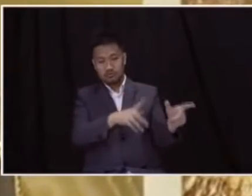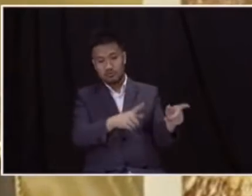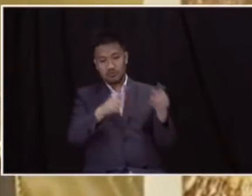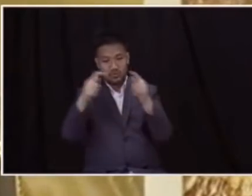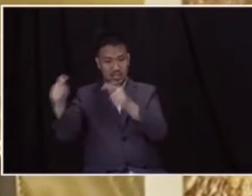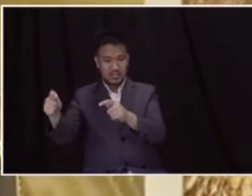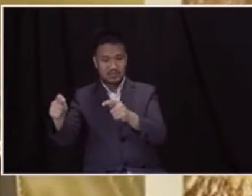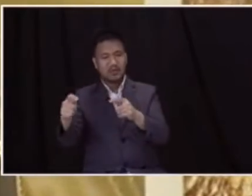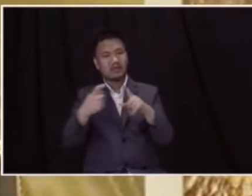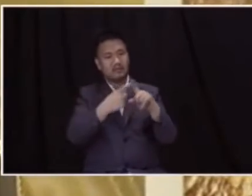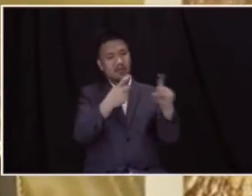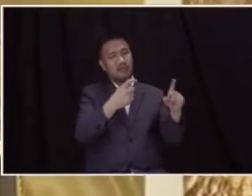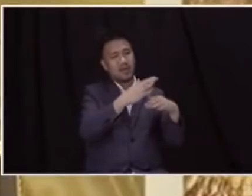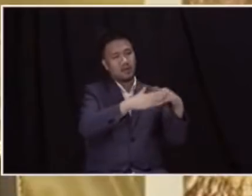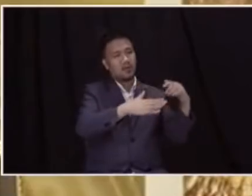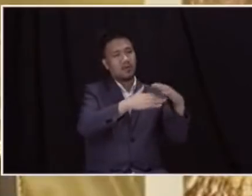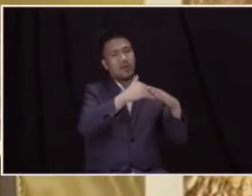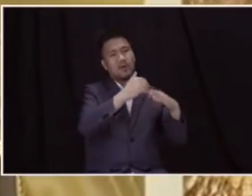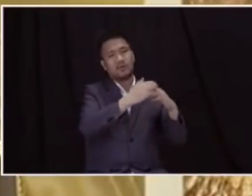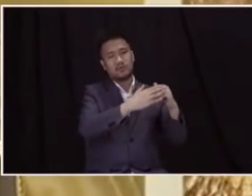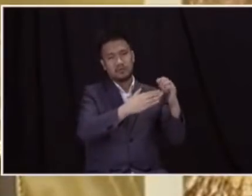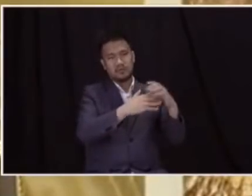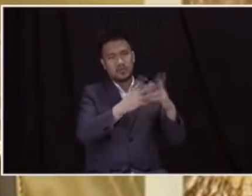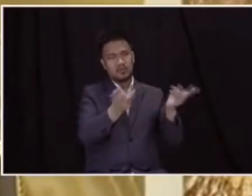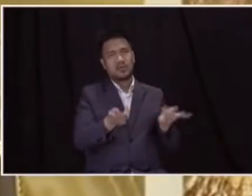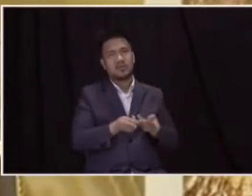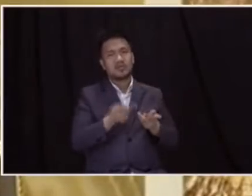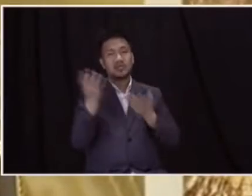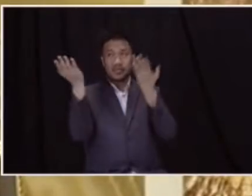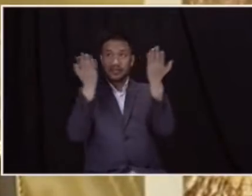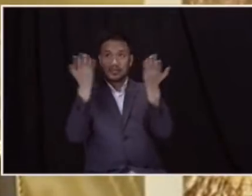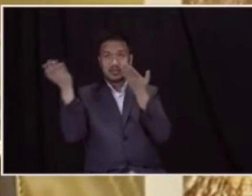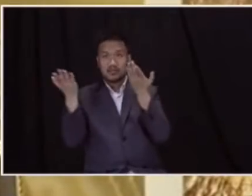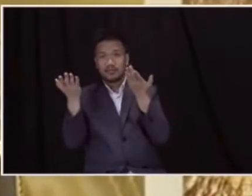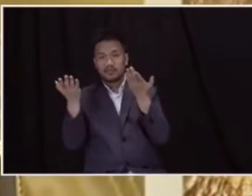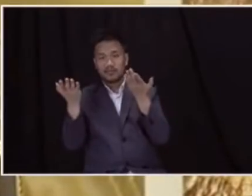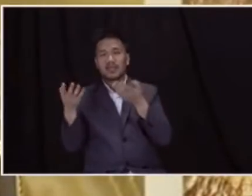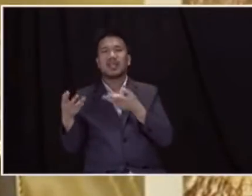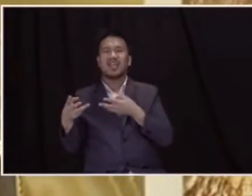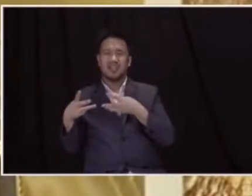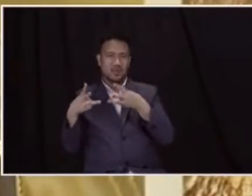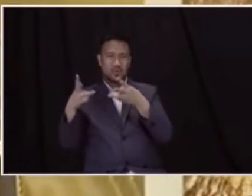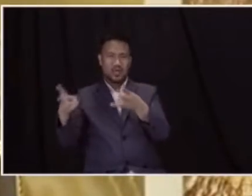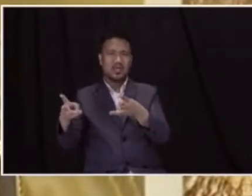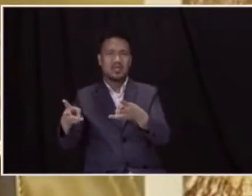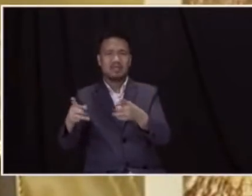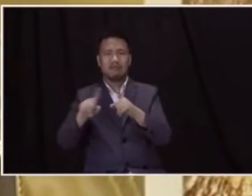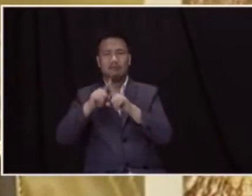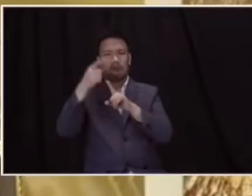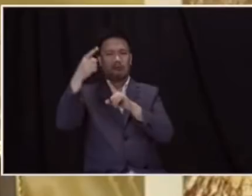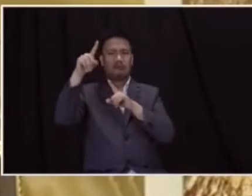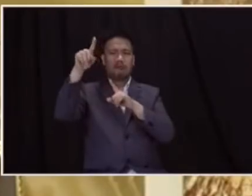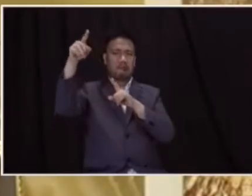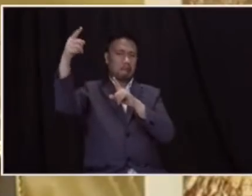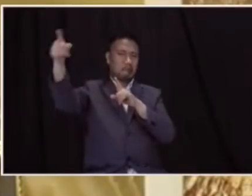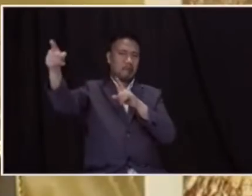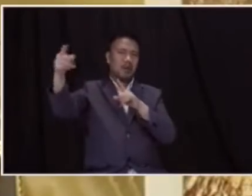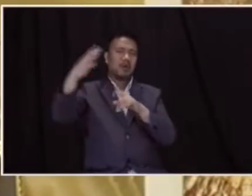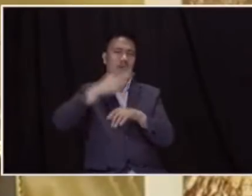from my comfort zone and serve him in a manner far beyond